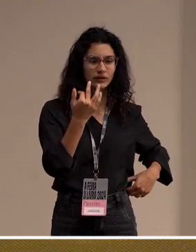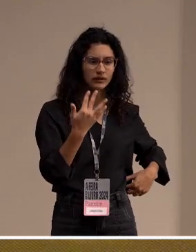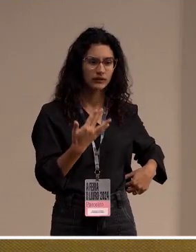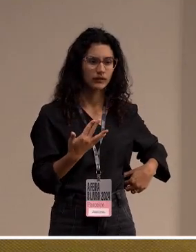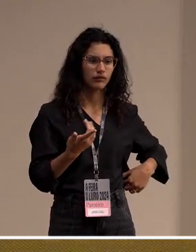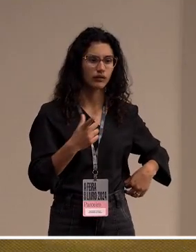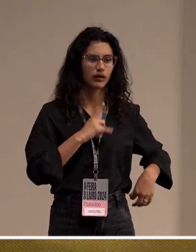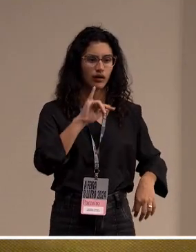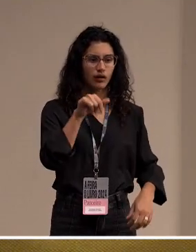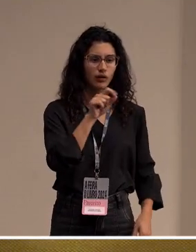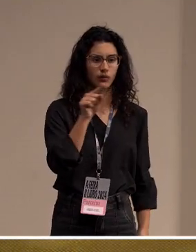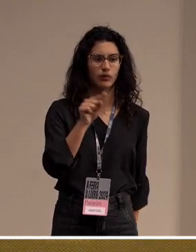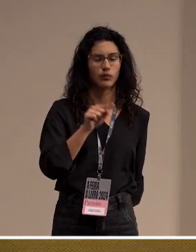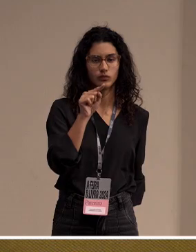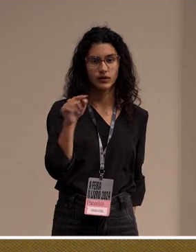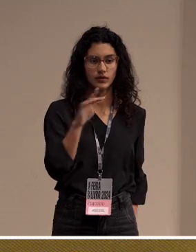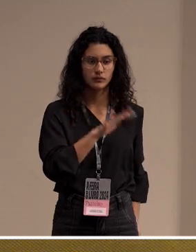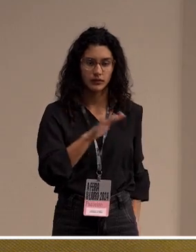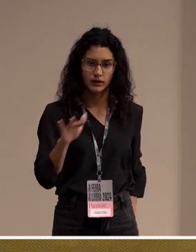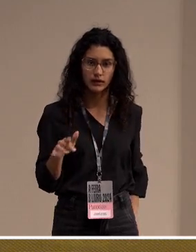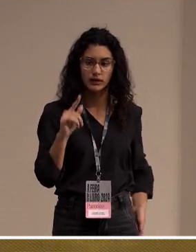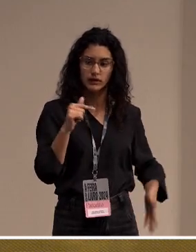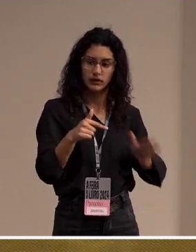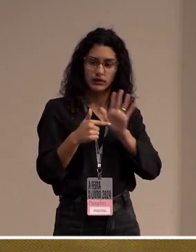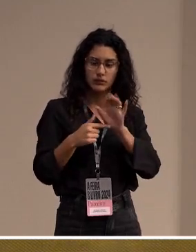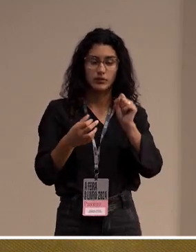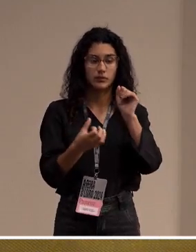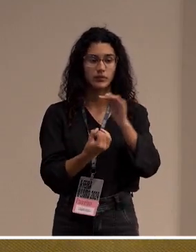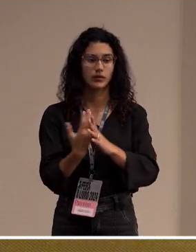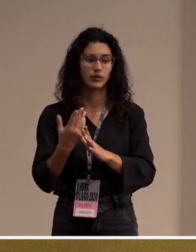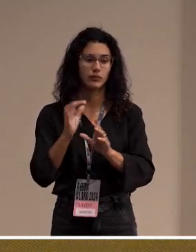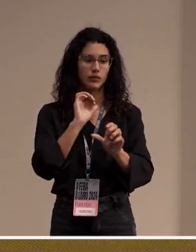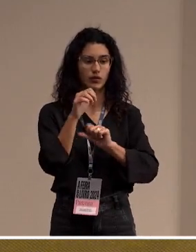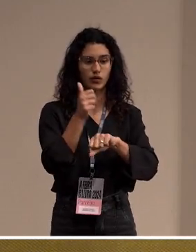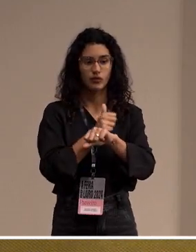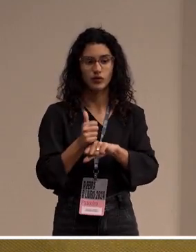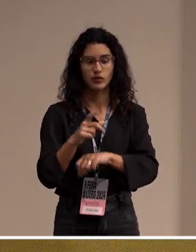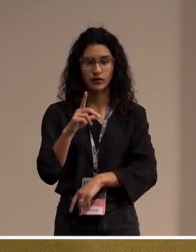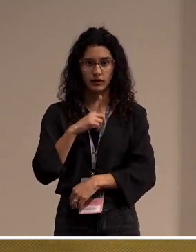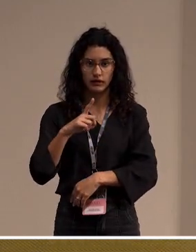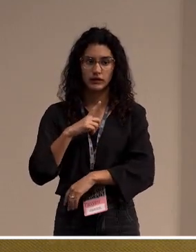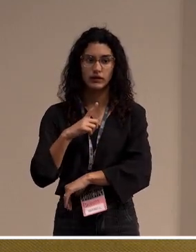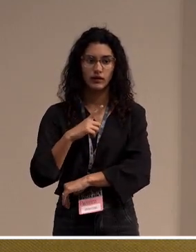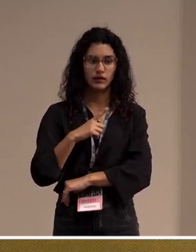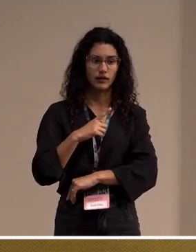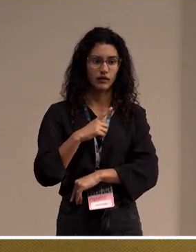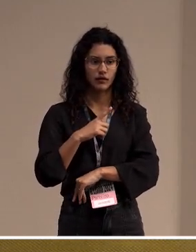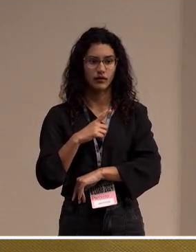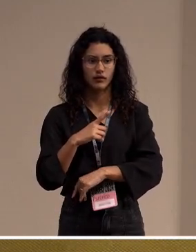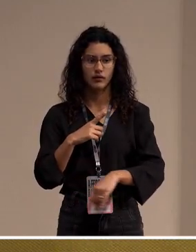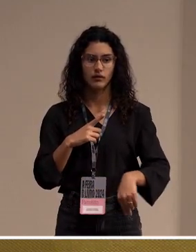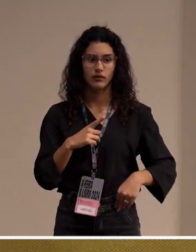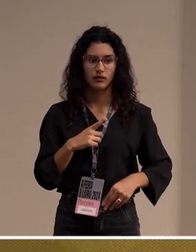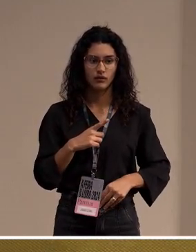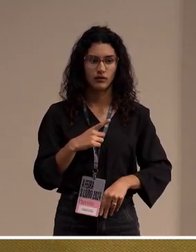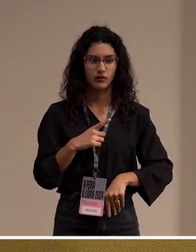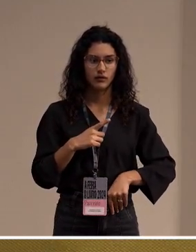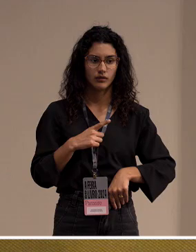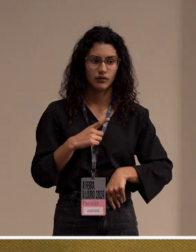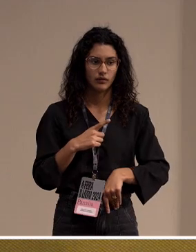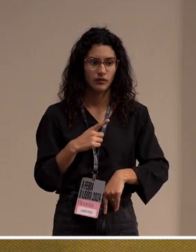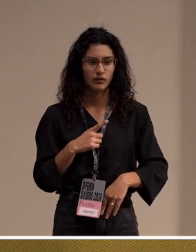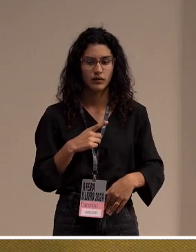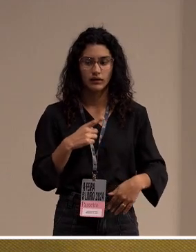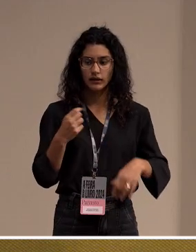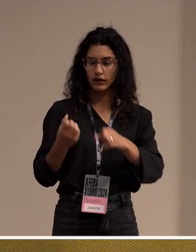the jazz tradition from its earliest days in Congo Square in New Orleans up to the present. I'm